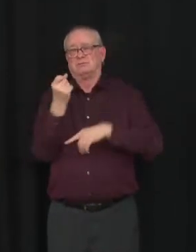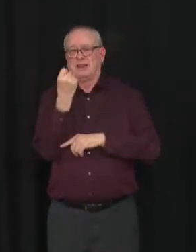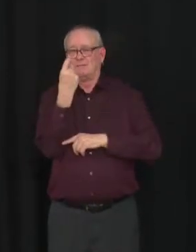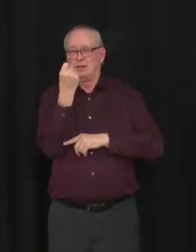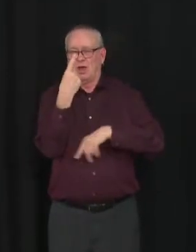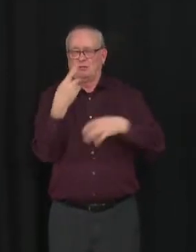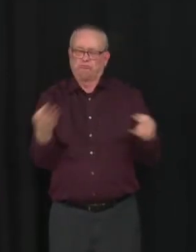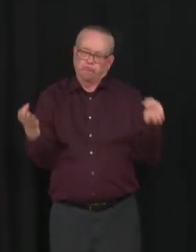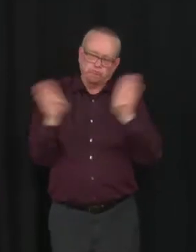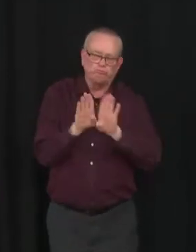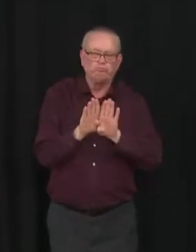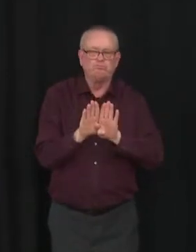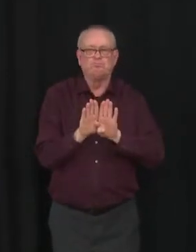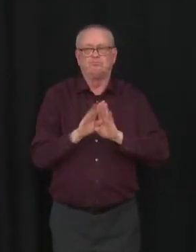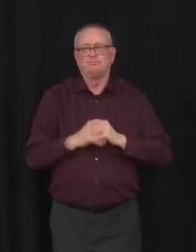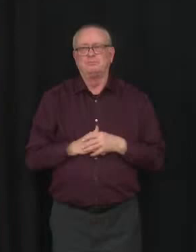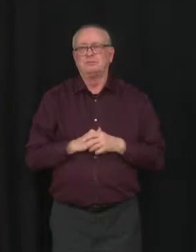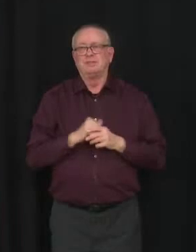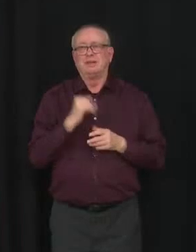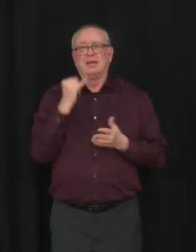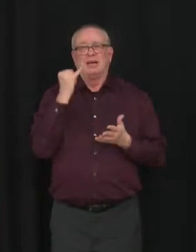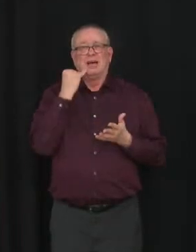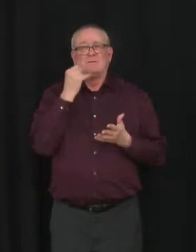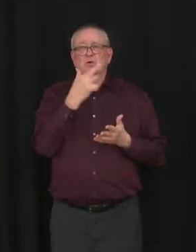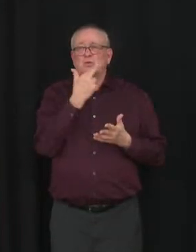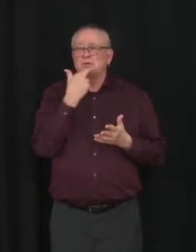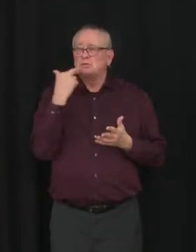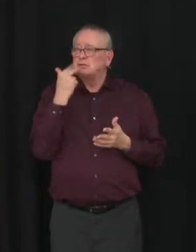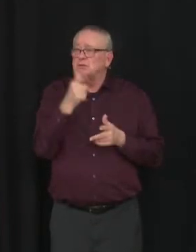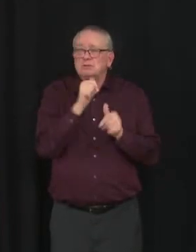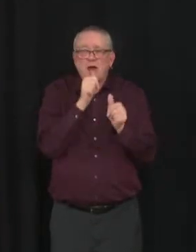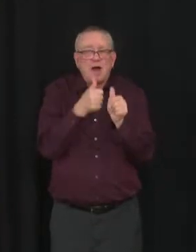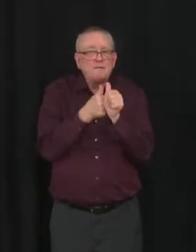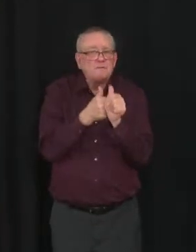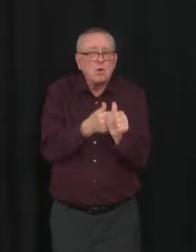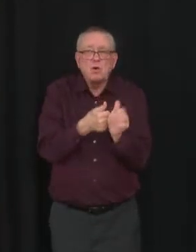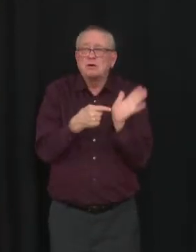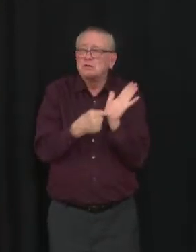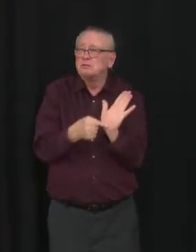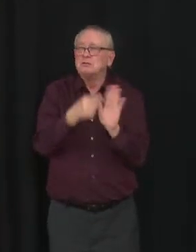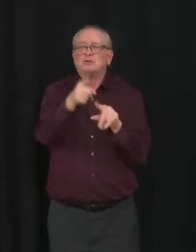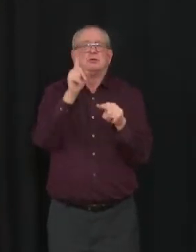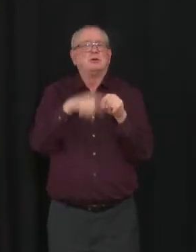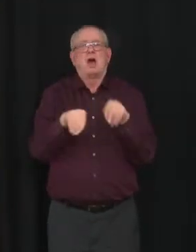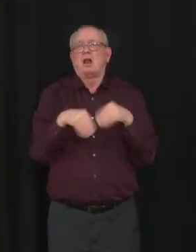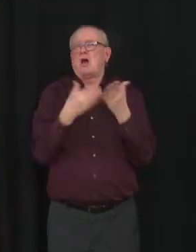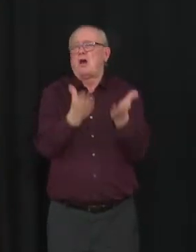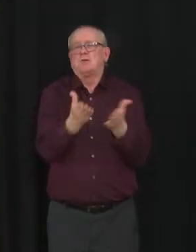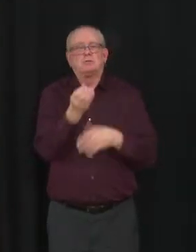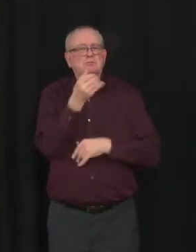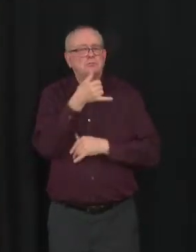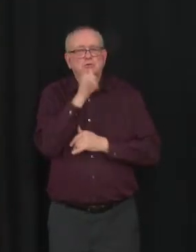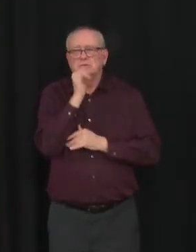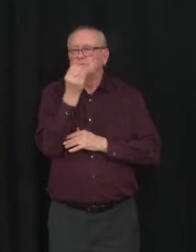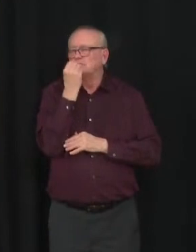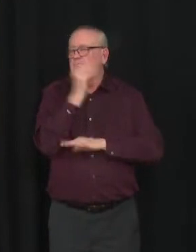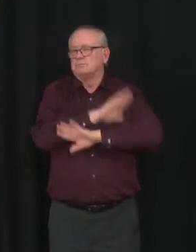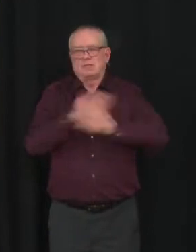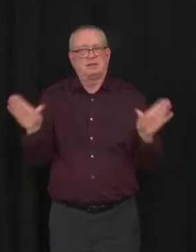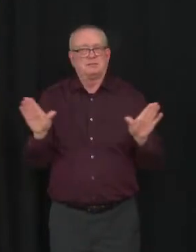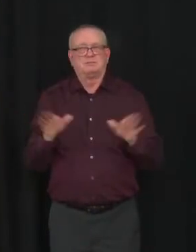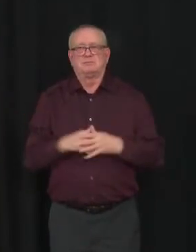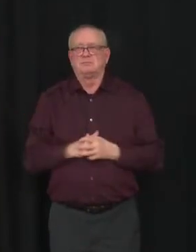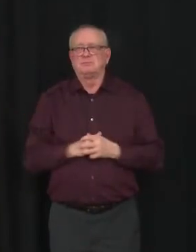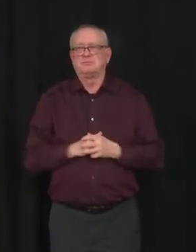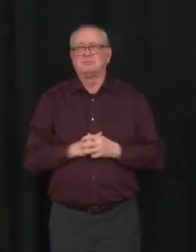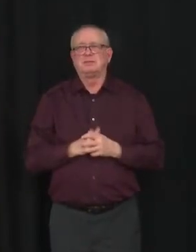REP are not permitted to offer indoor dining at any time. On top of these measures, we ask Albertans to take a close look at their plans